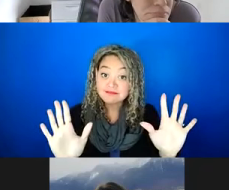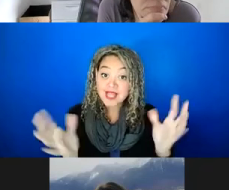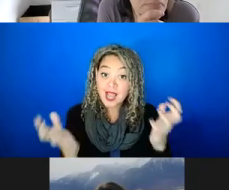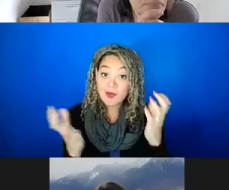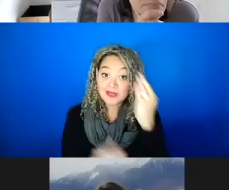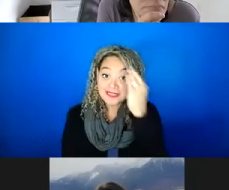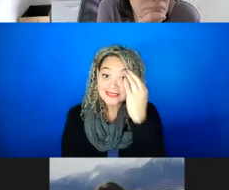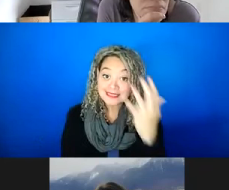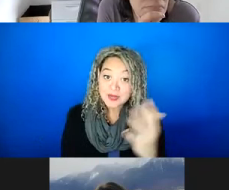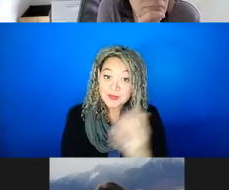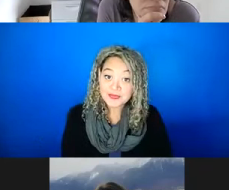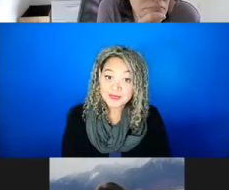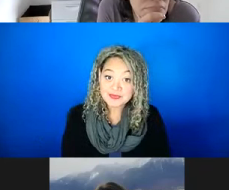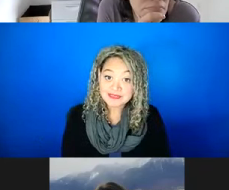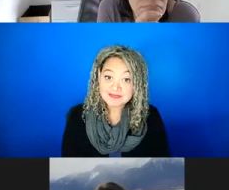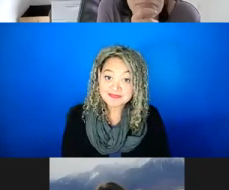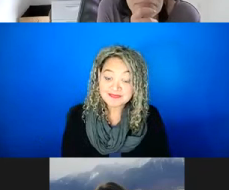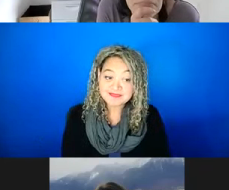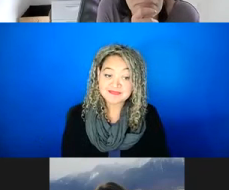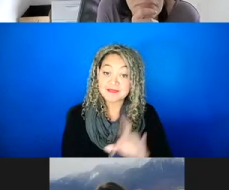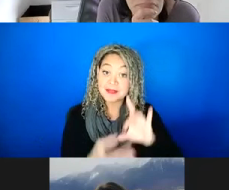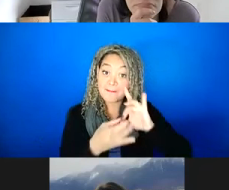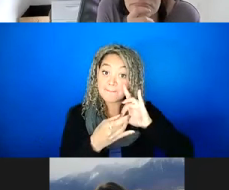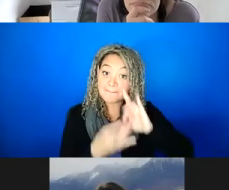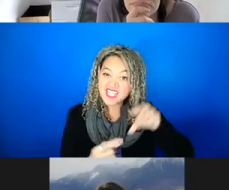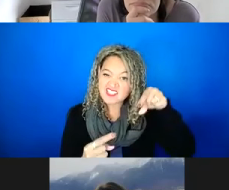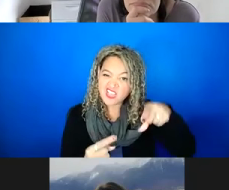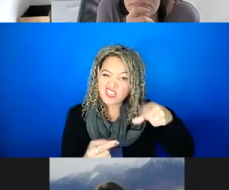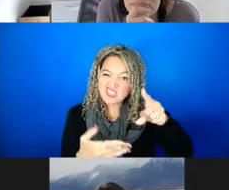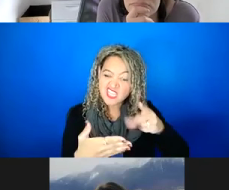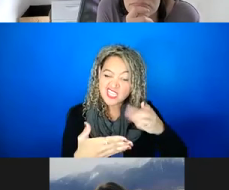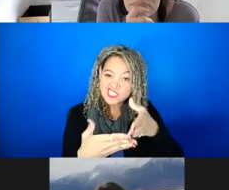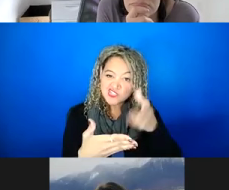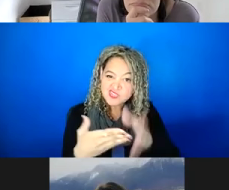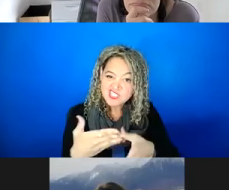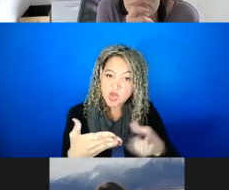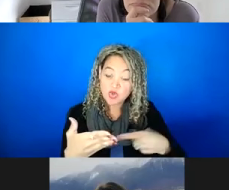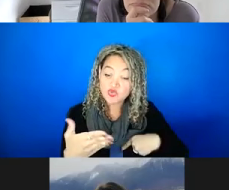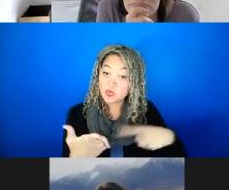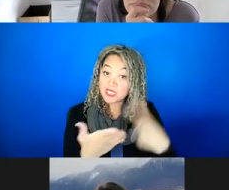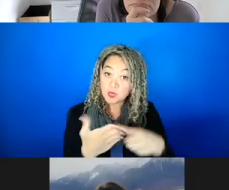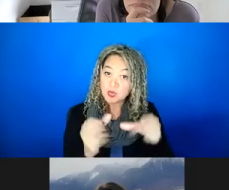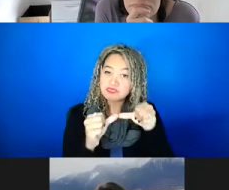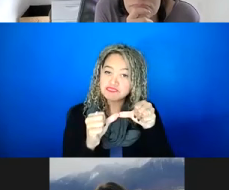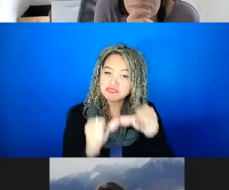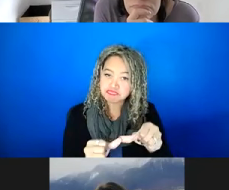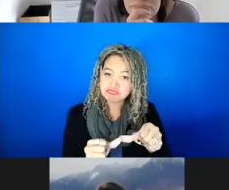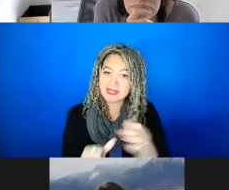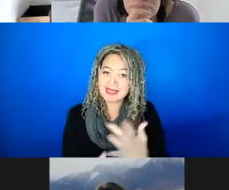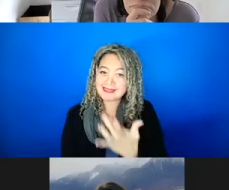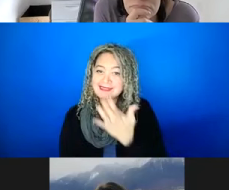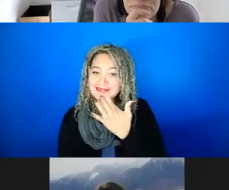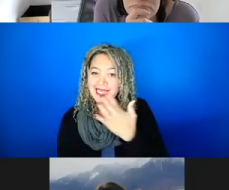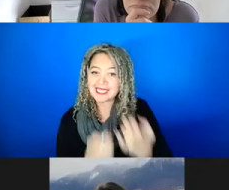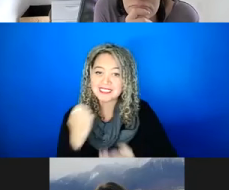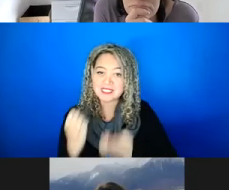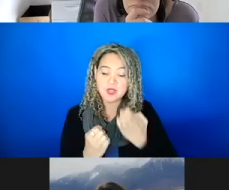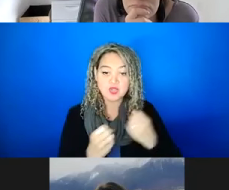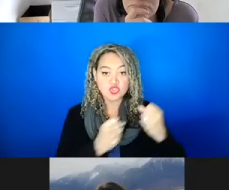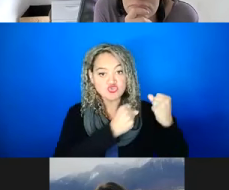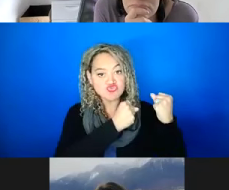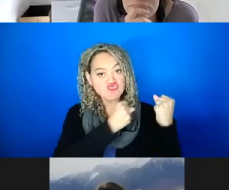that based on these results, we've been arguing and will argue that taste and emotion concepts are